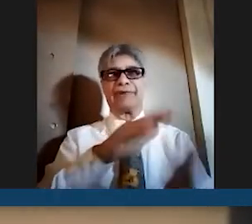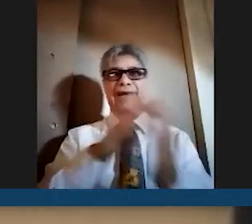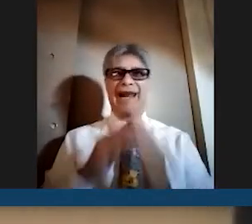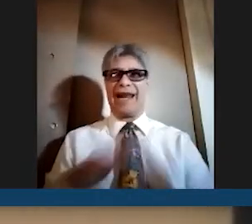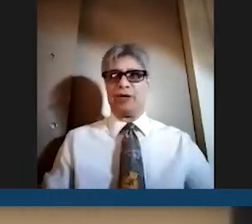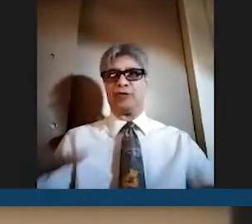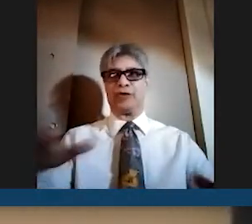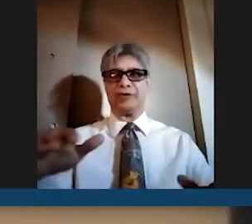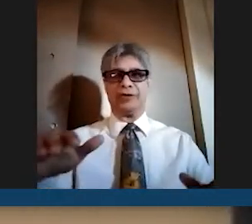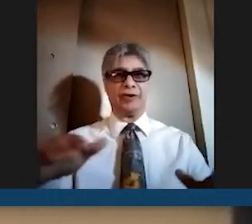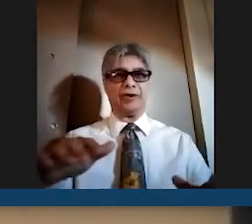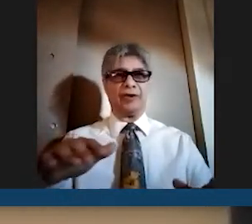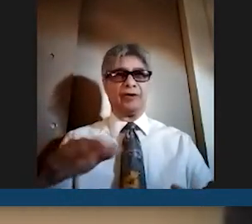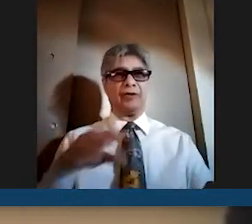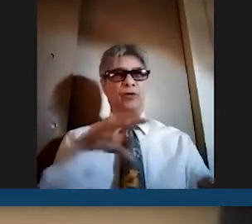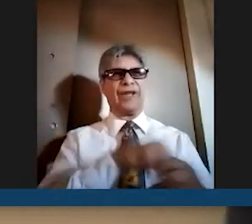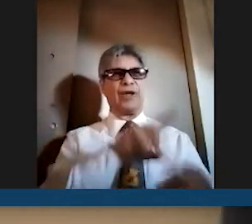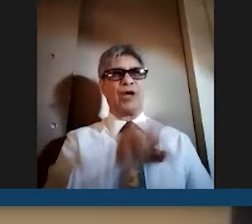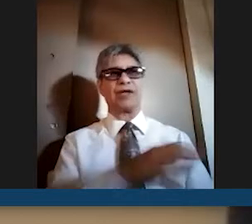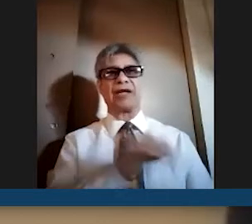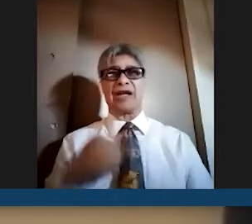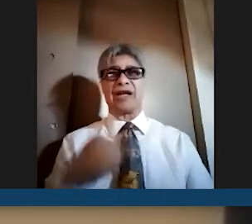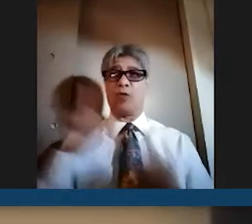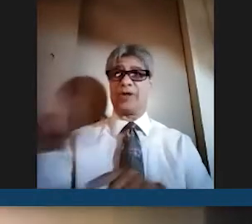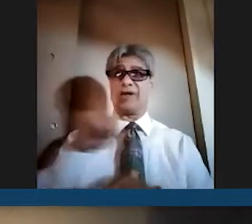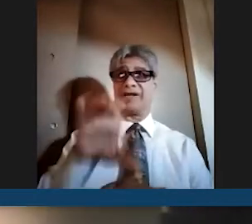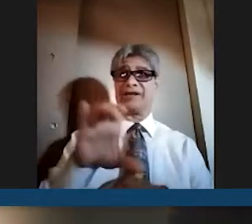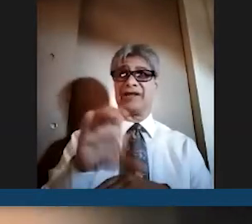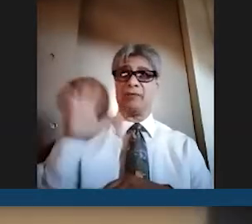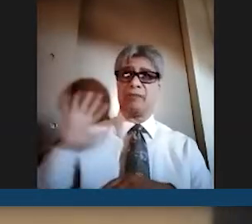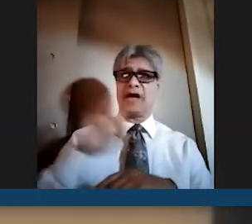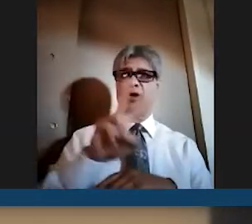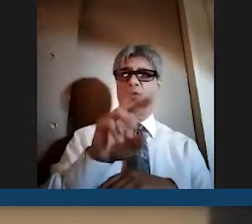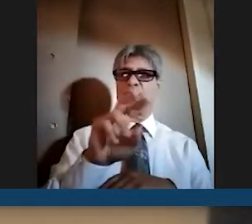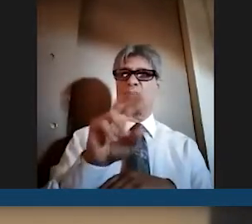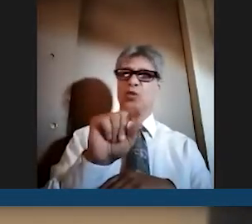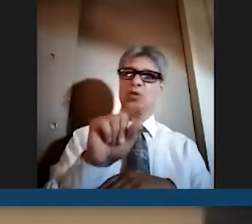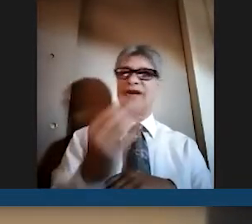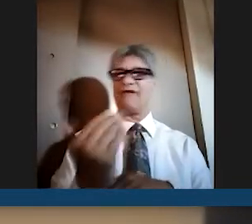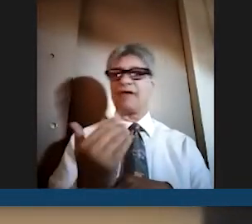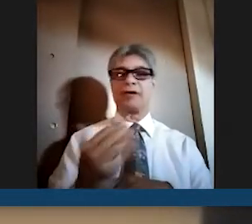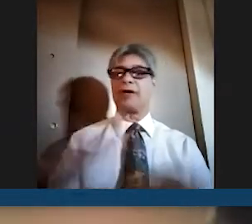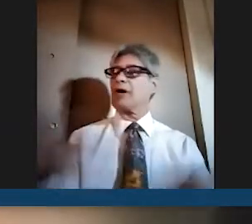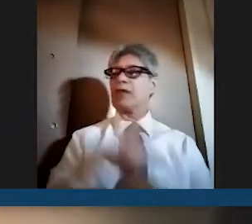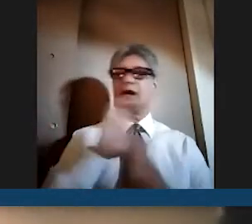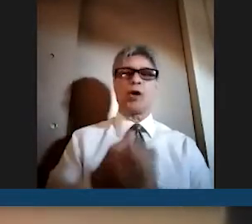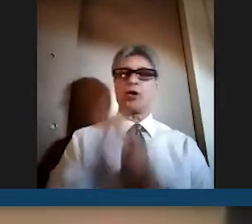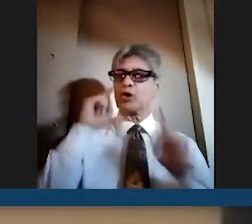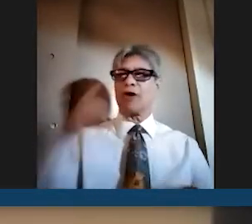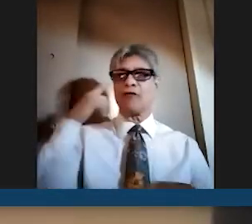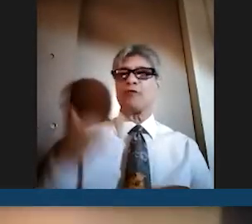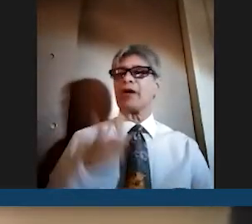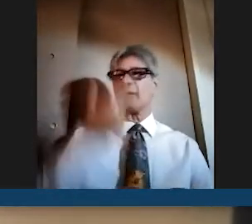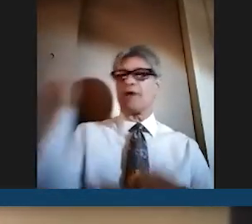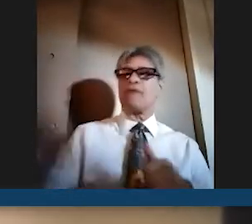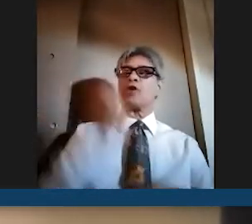went to DC back in 2015, it was like a complete culture shock to me. It was like, for the first time, I got to